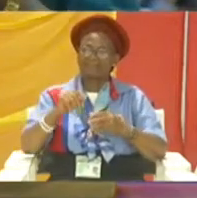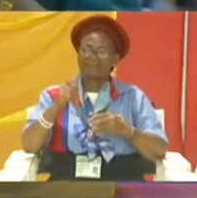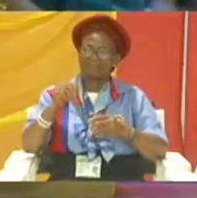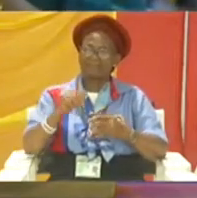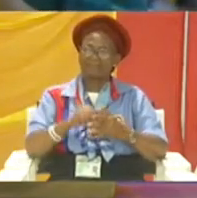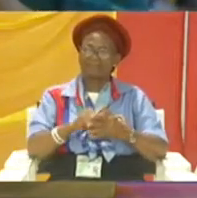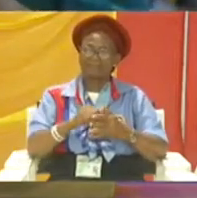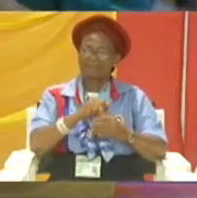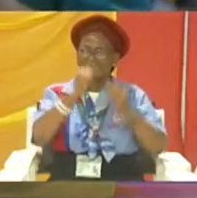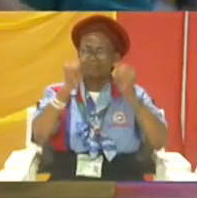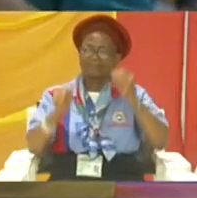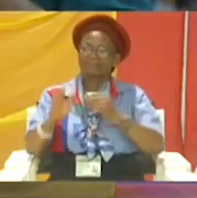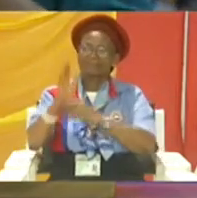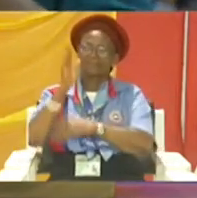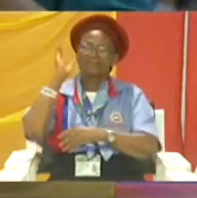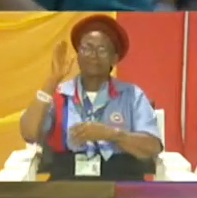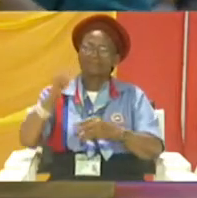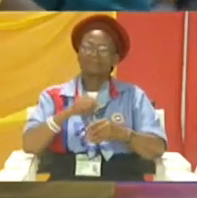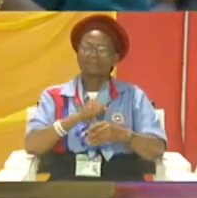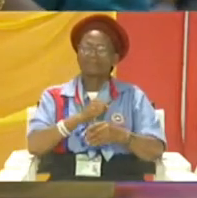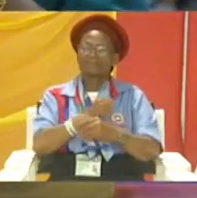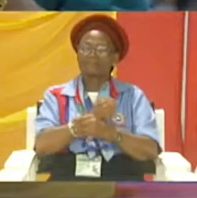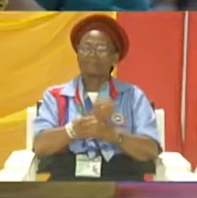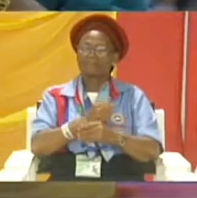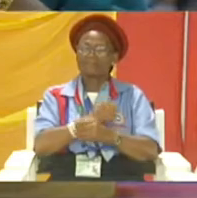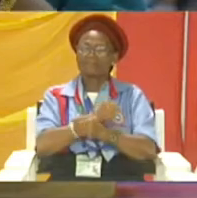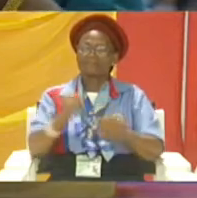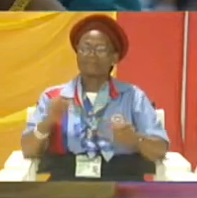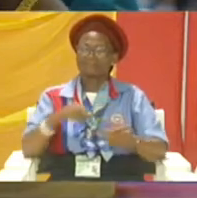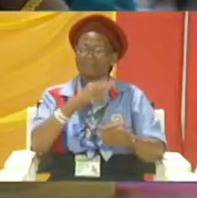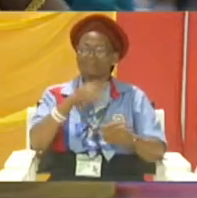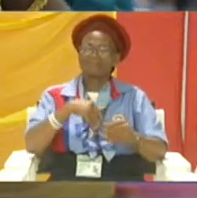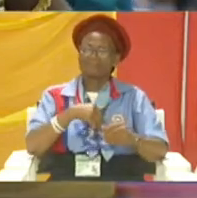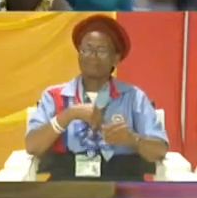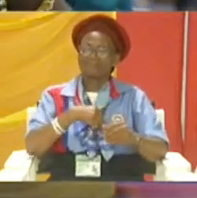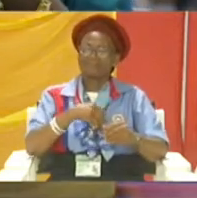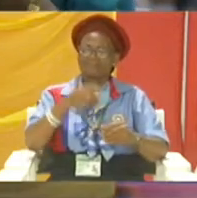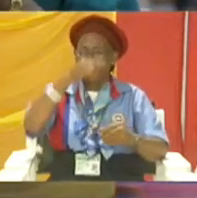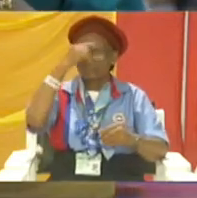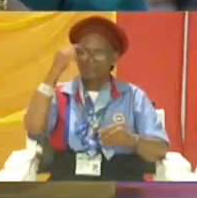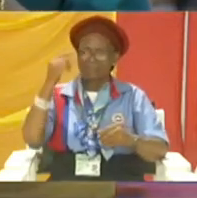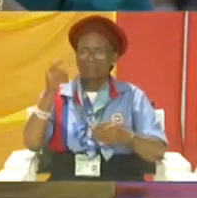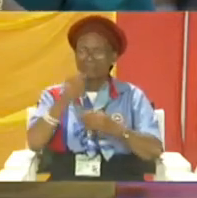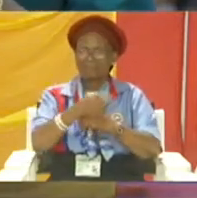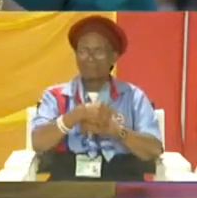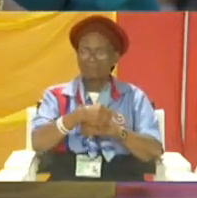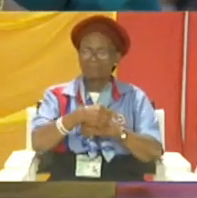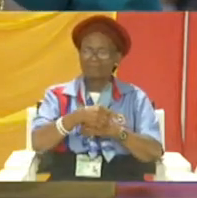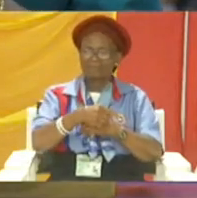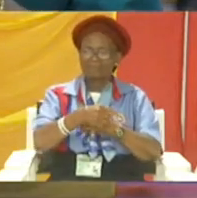save their souls. The God will give them